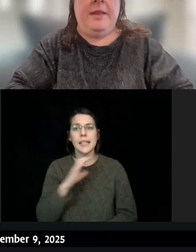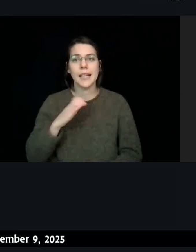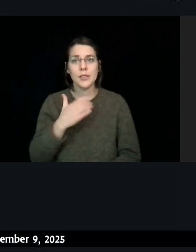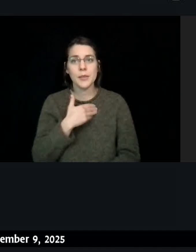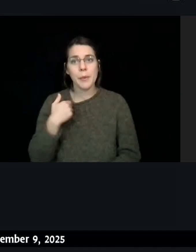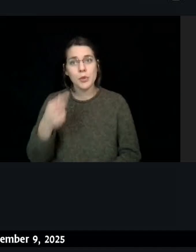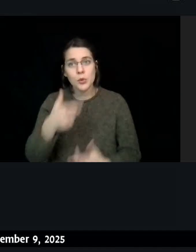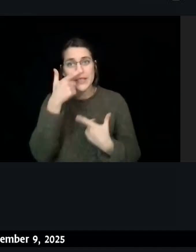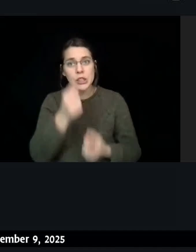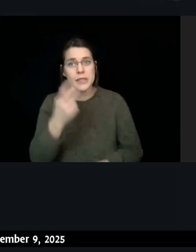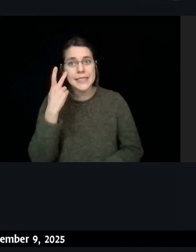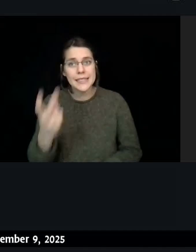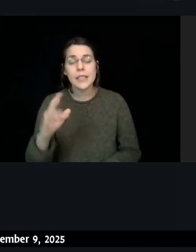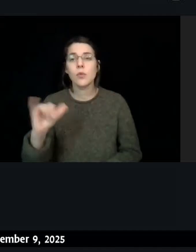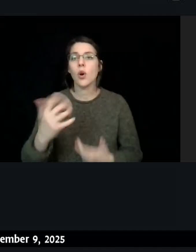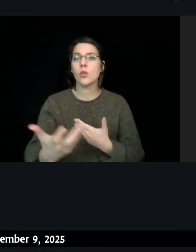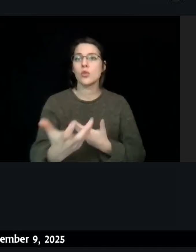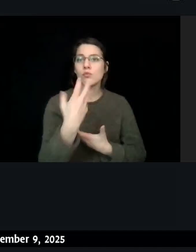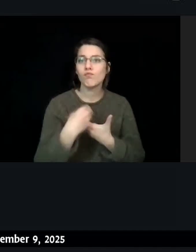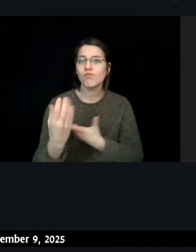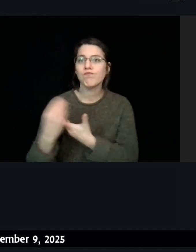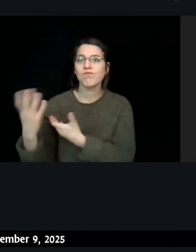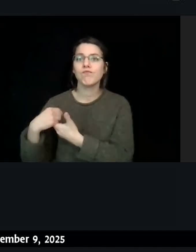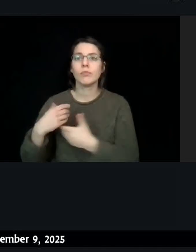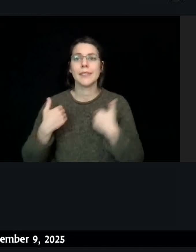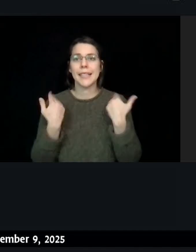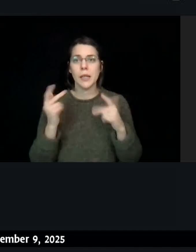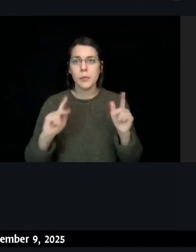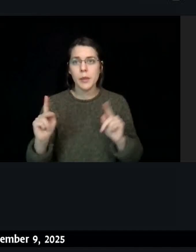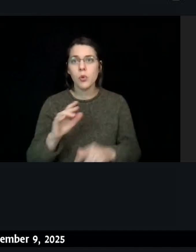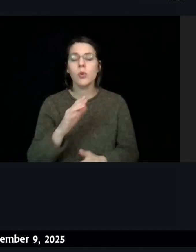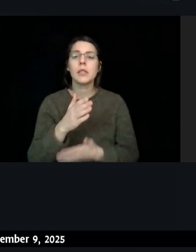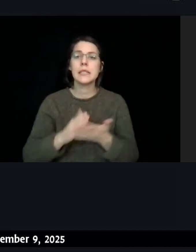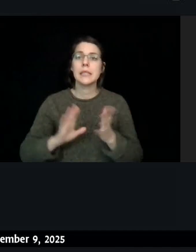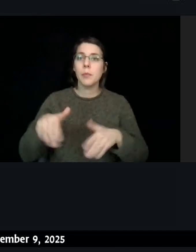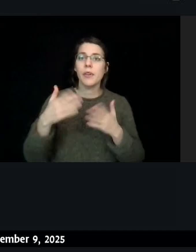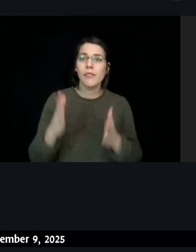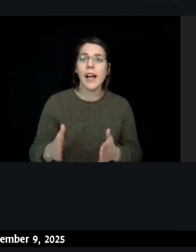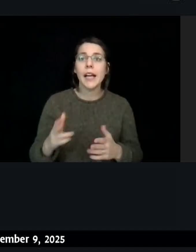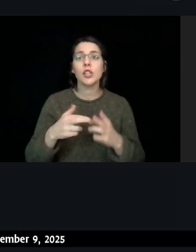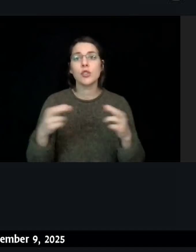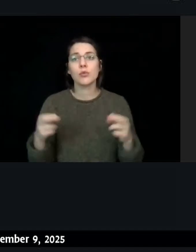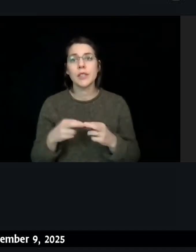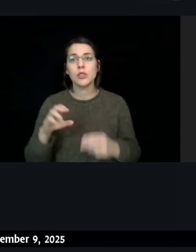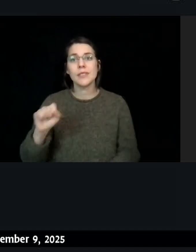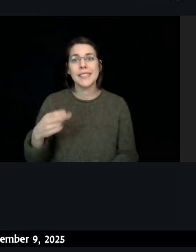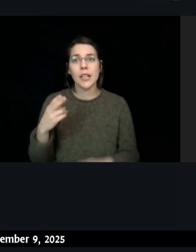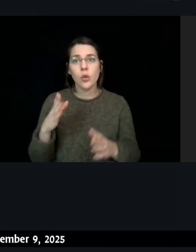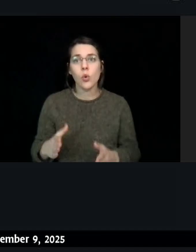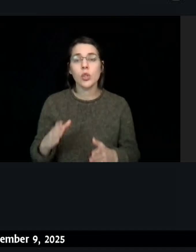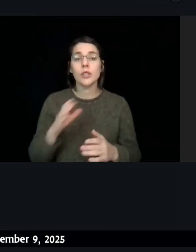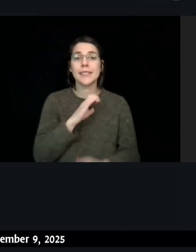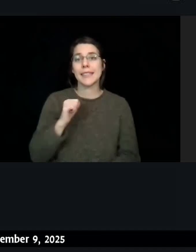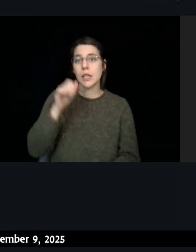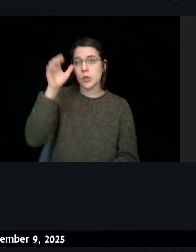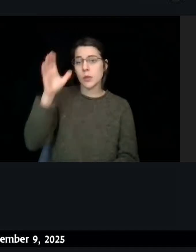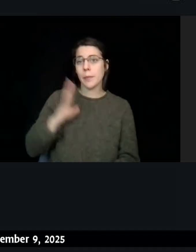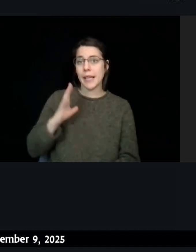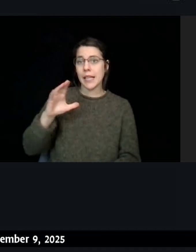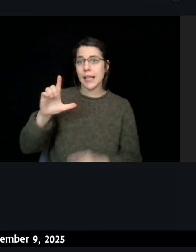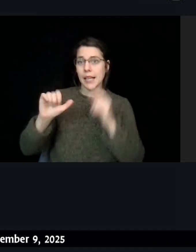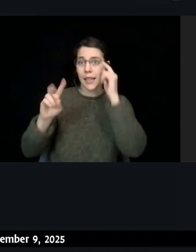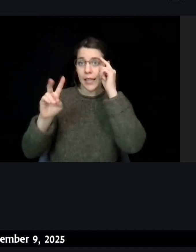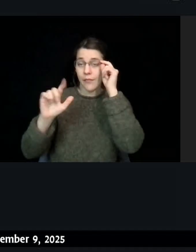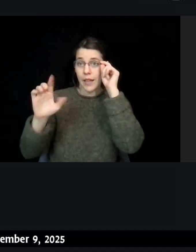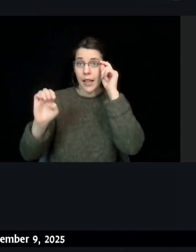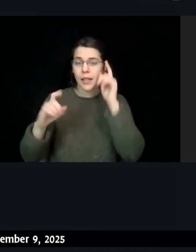engaged young people. We've engaged some of the providers and regional stakeholders. Councilman Lavelle, I happen to serve as the mayor's representative on the